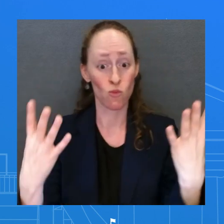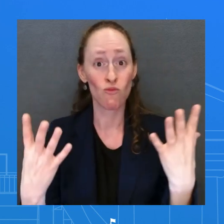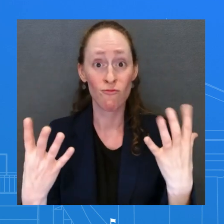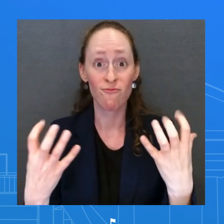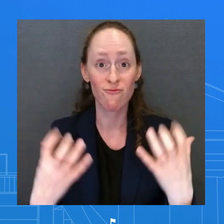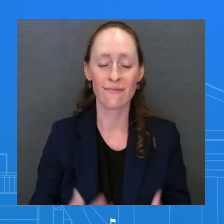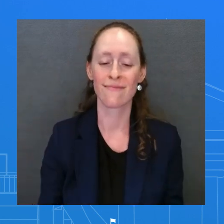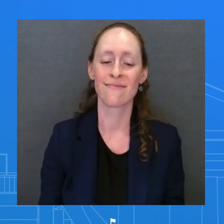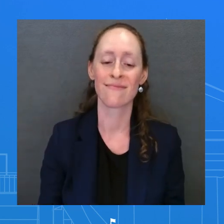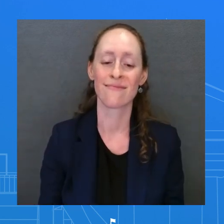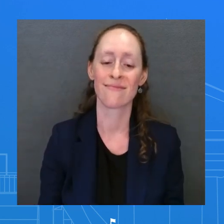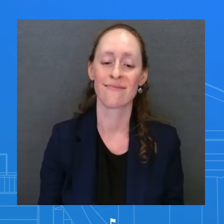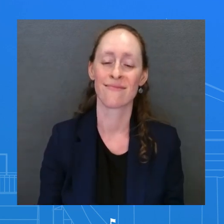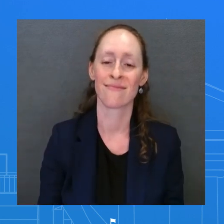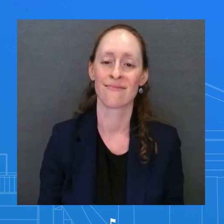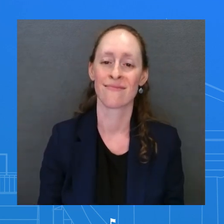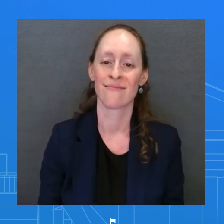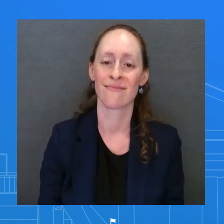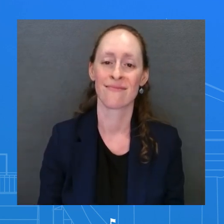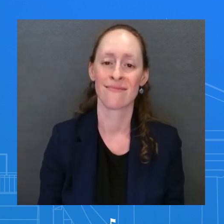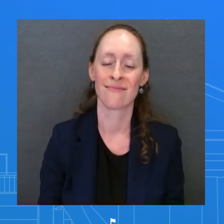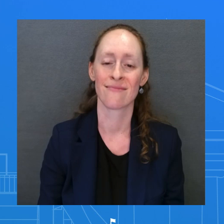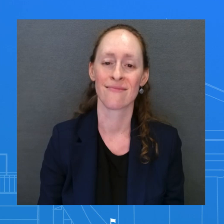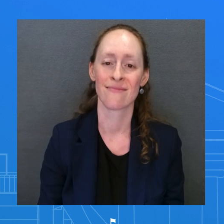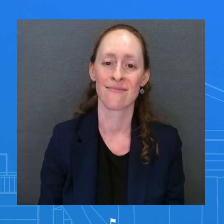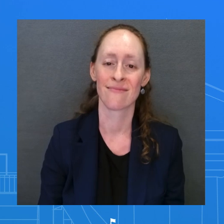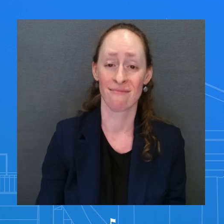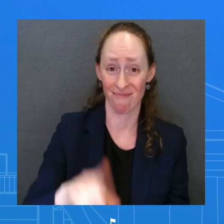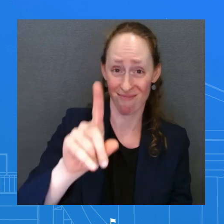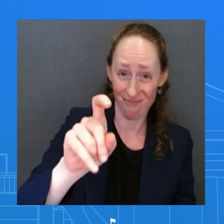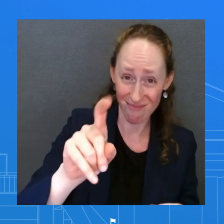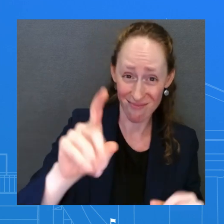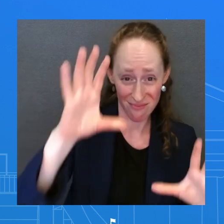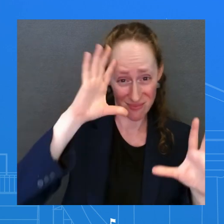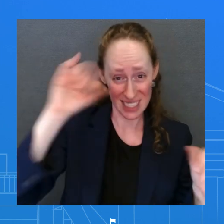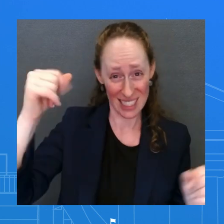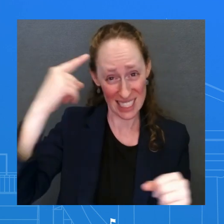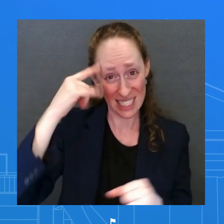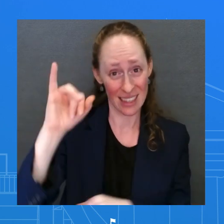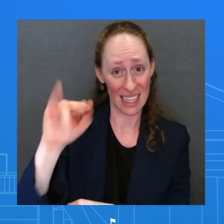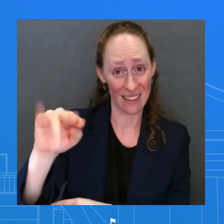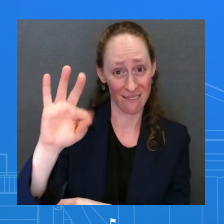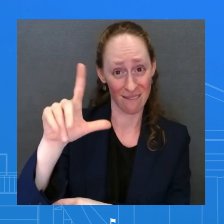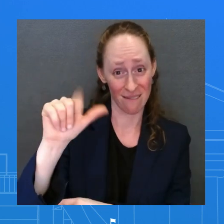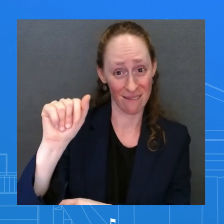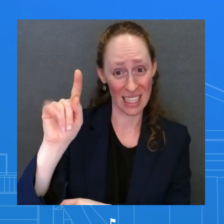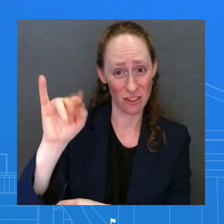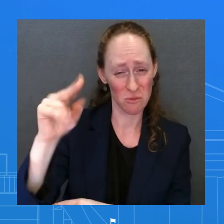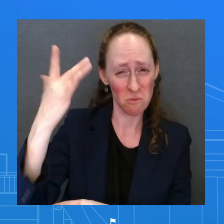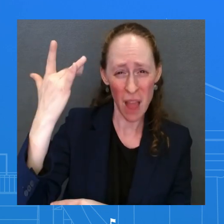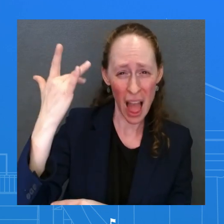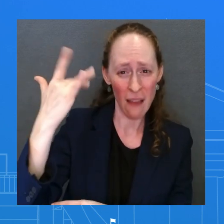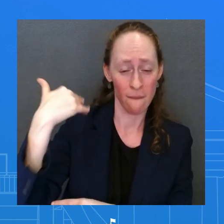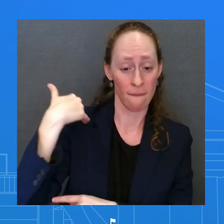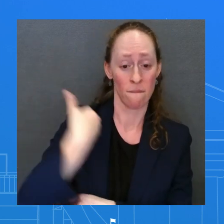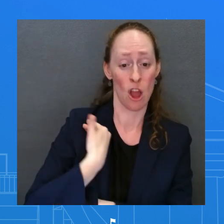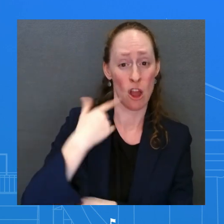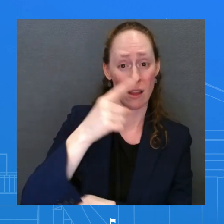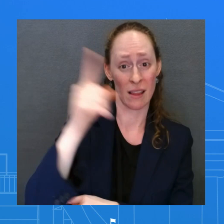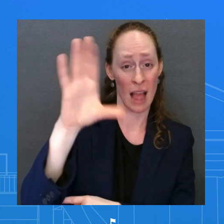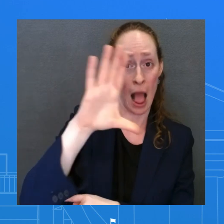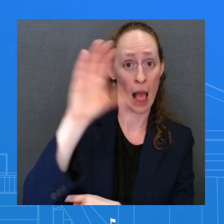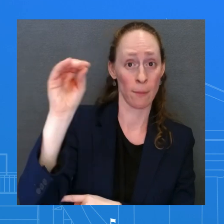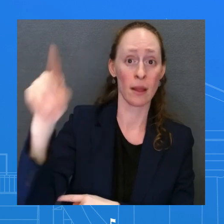So look, as you know, the president, when it comes, I just went to laid it down for Jeremy about how important it is for this president to deal